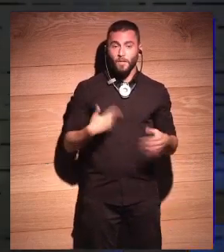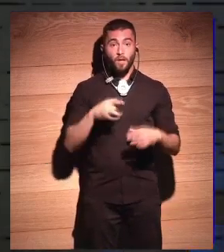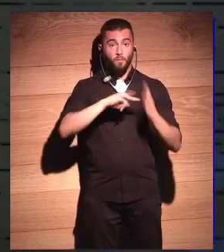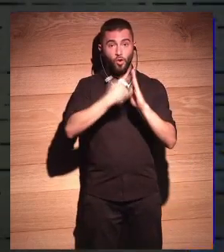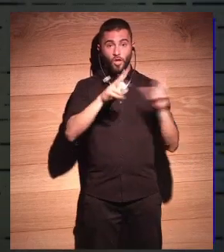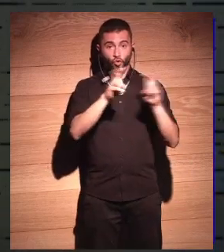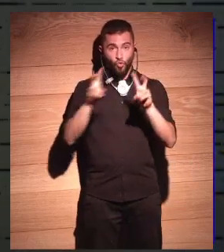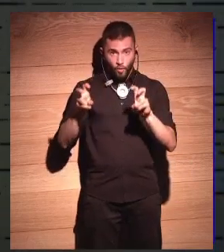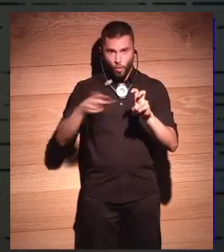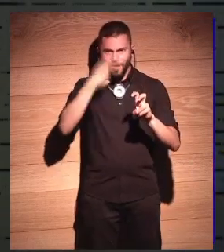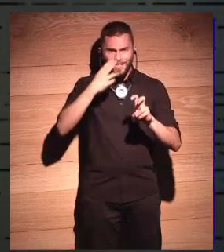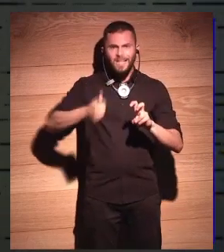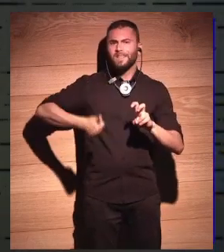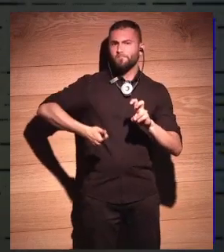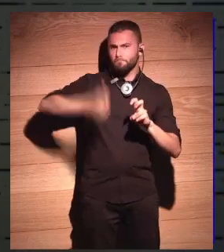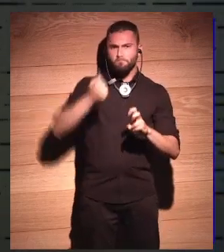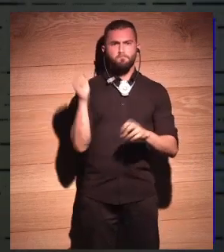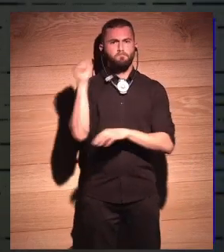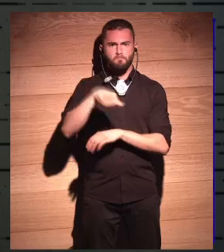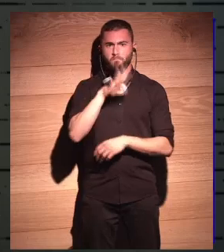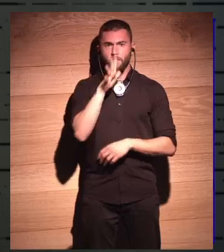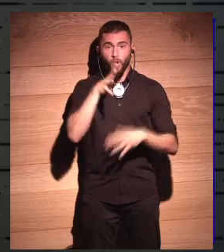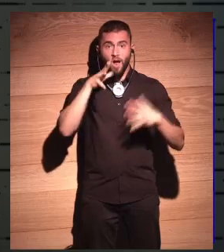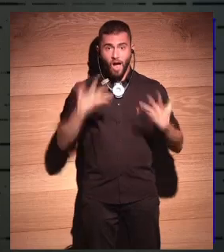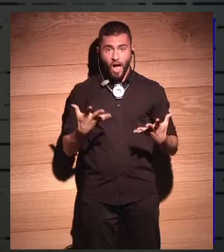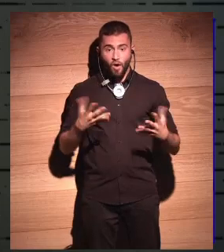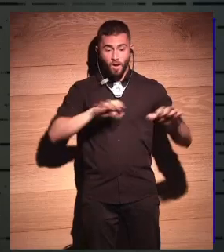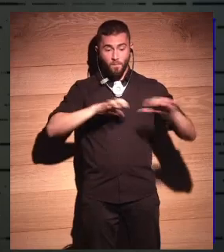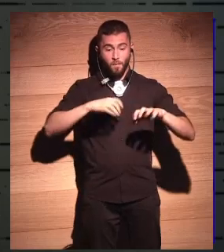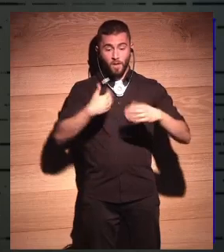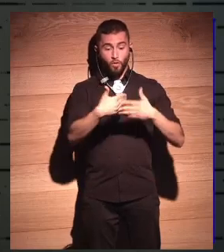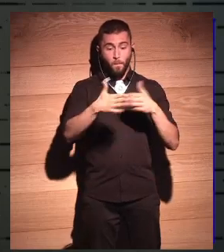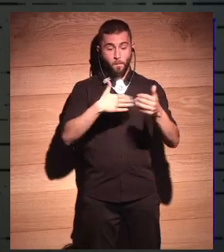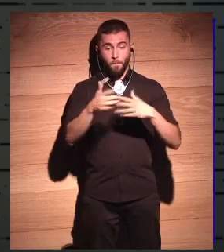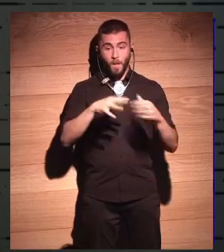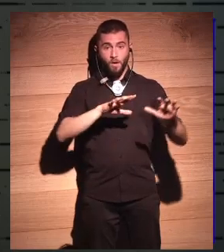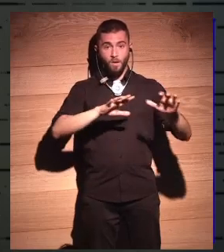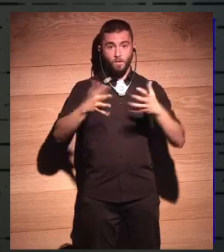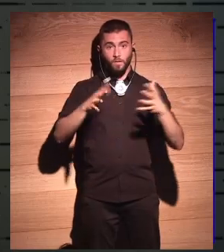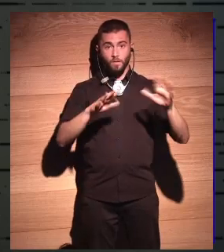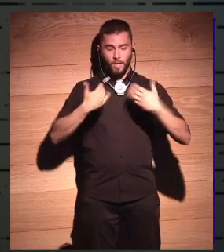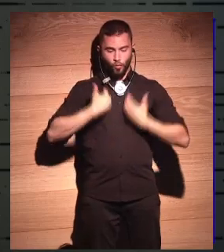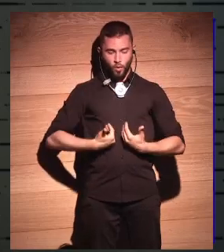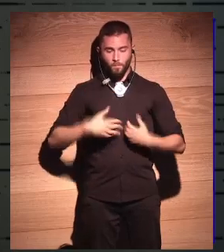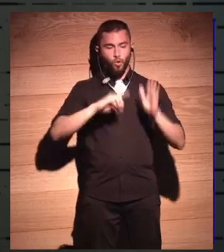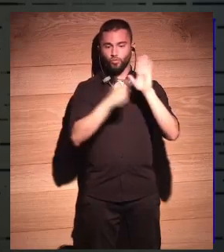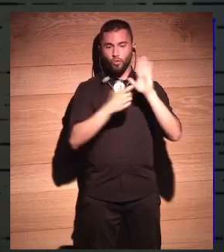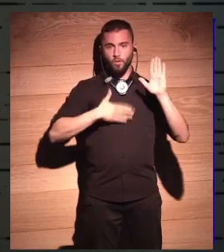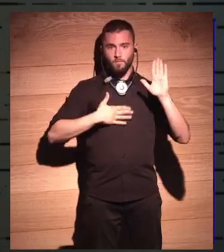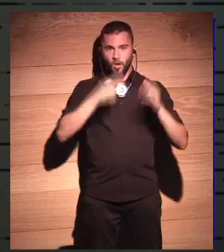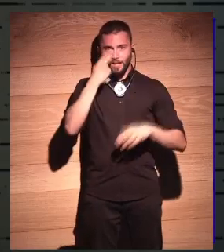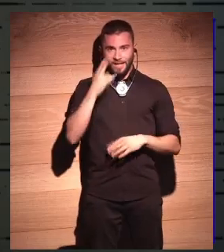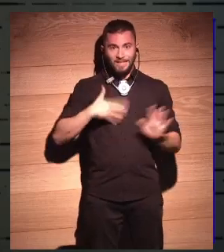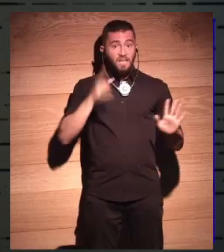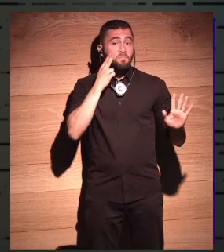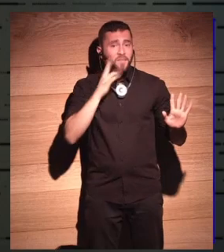hands now, we're going to track everything, which is really exciting and scary. And but yeah, we'll